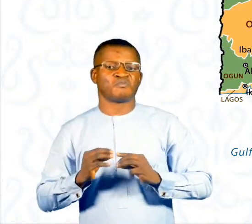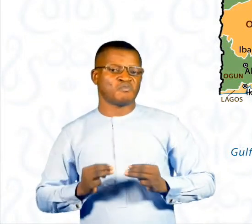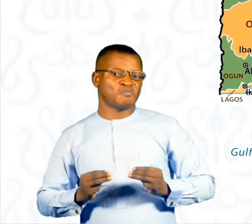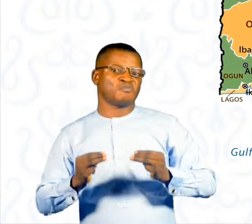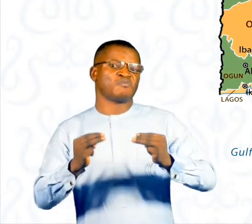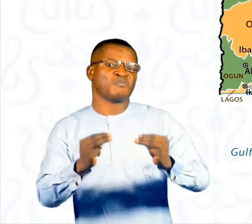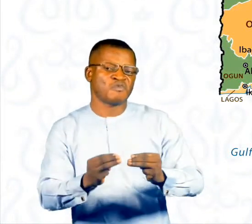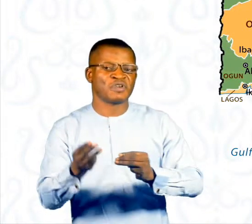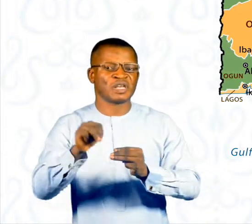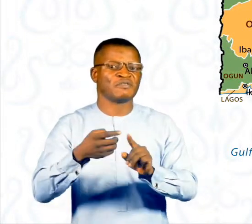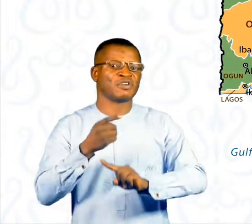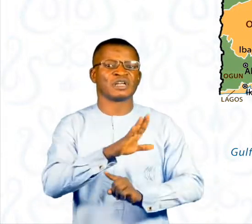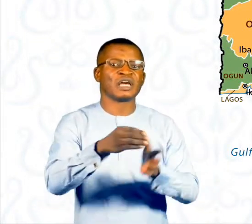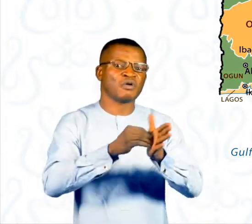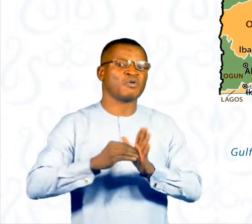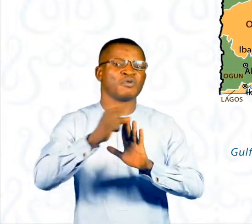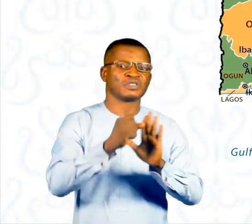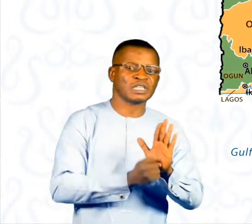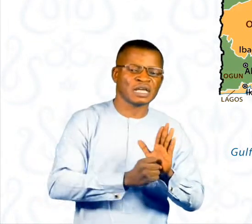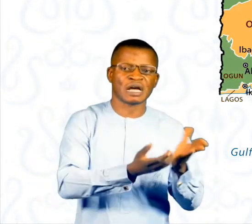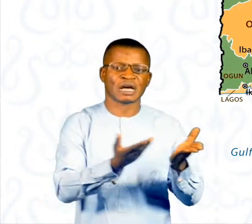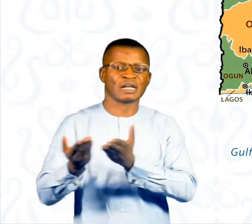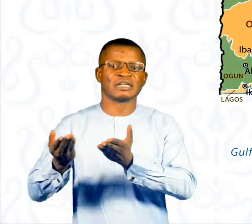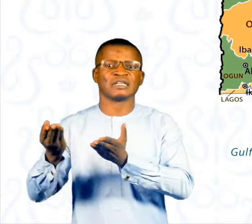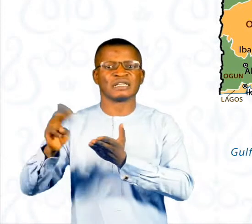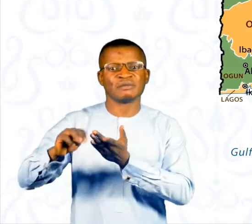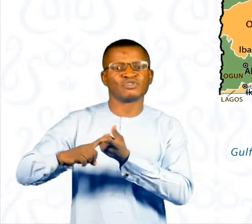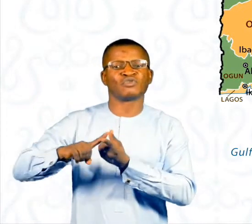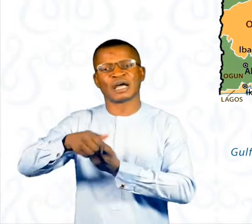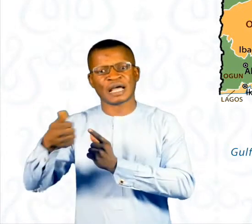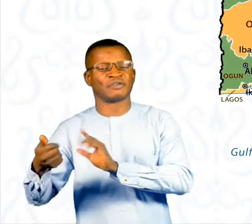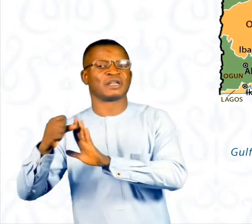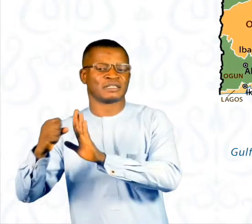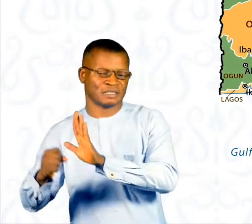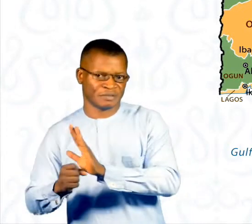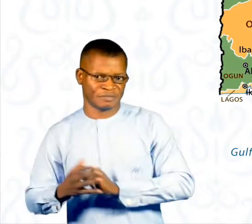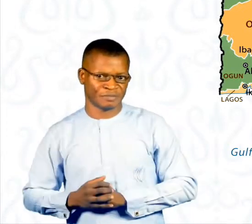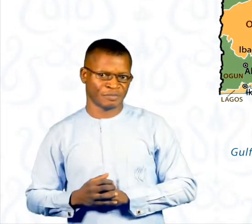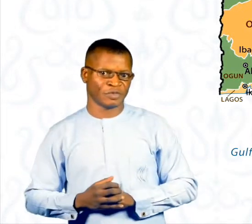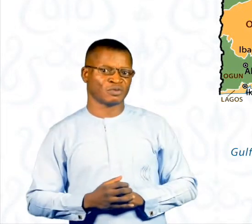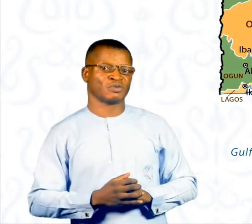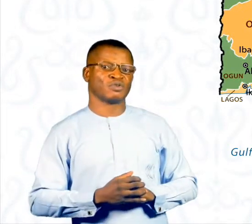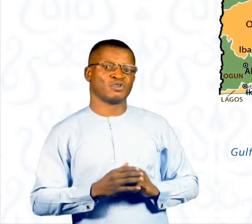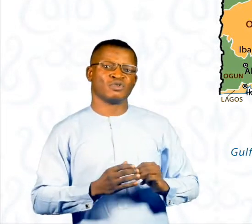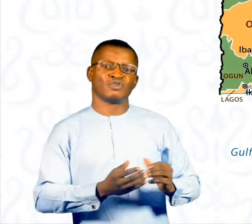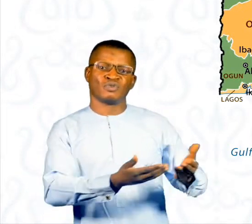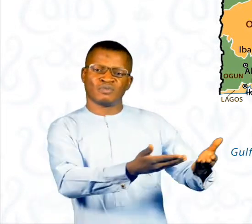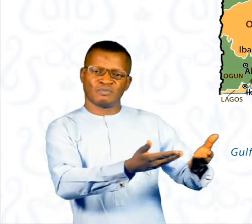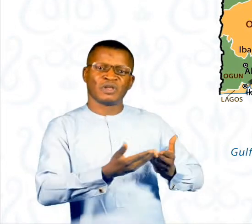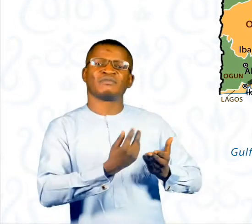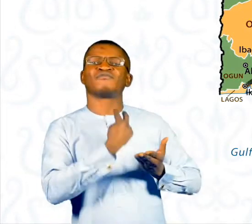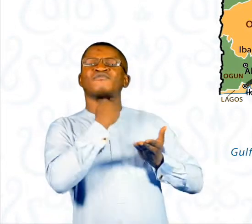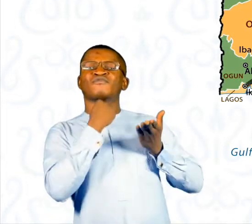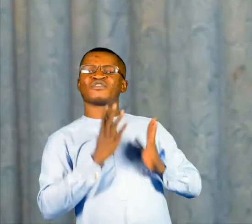from their own state to another state. You move a victim,